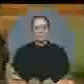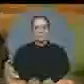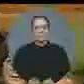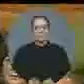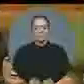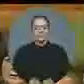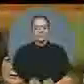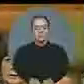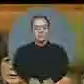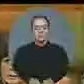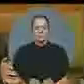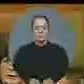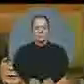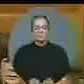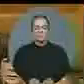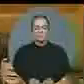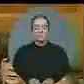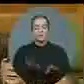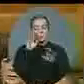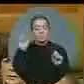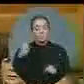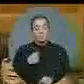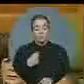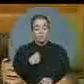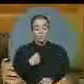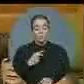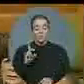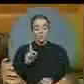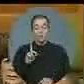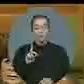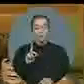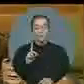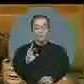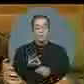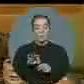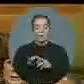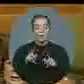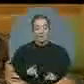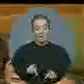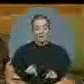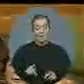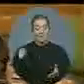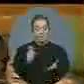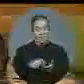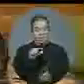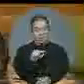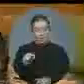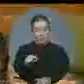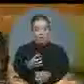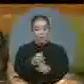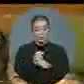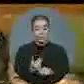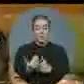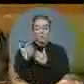As a Democrat, I know that when the government is elected as a minority government, he has the responsibility to